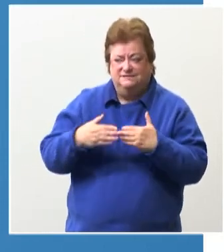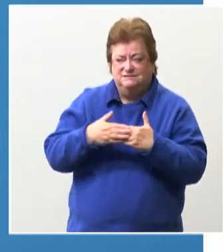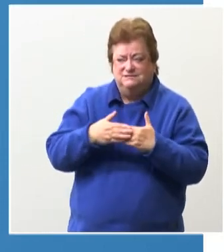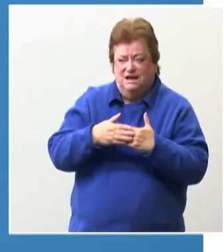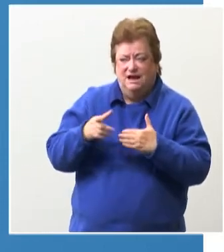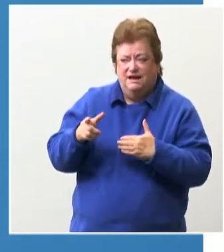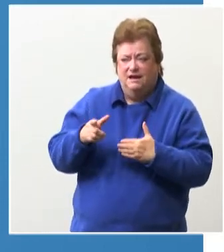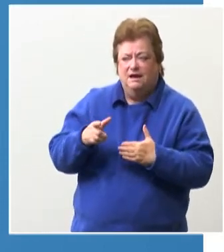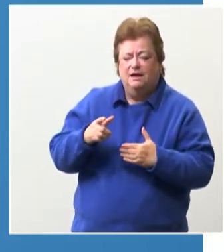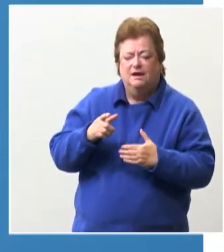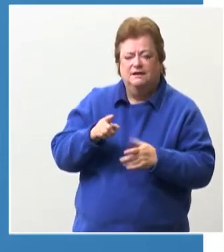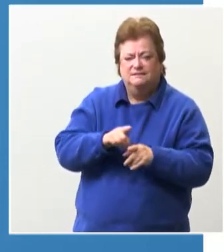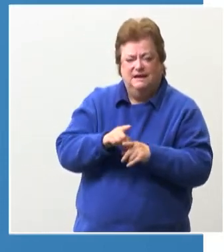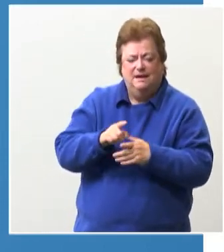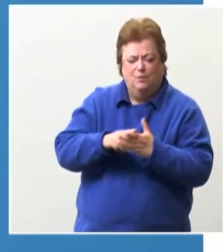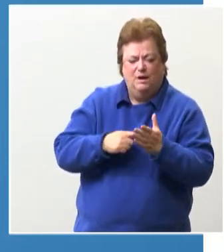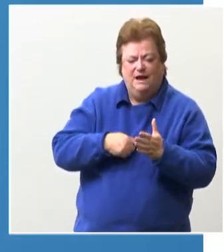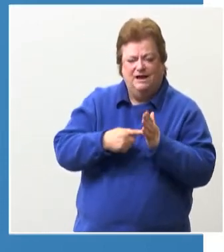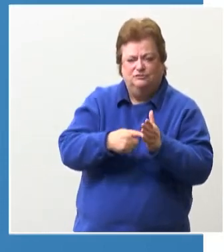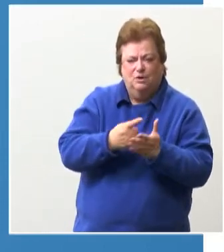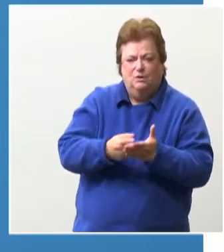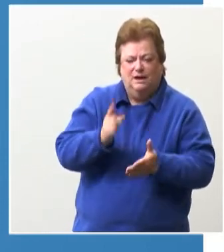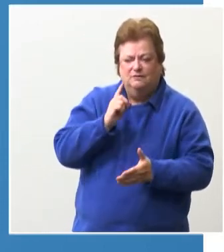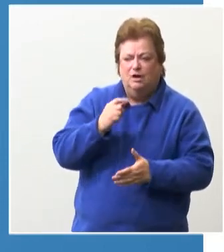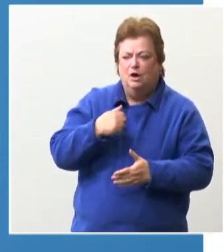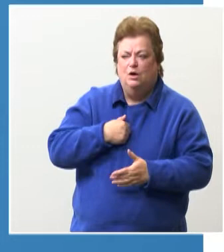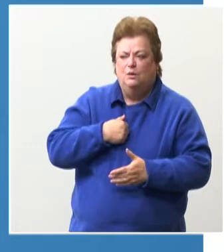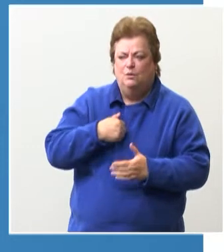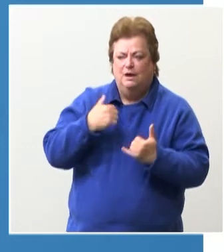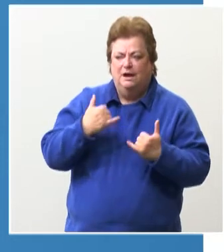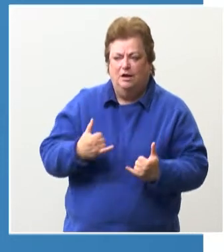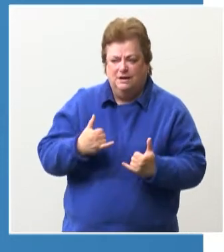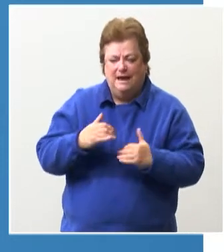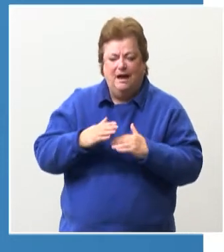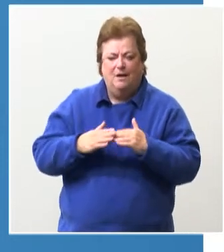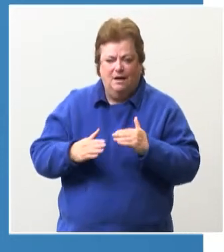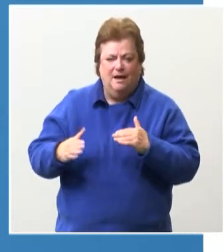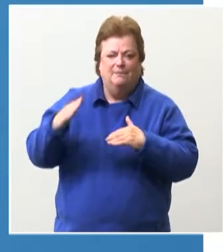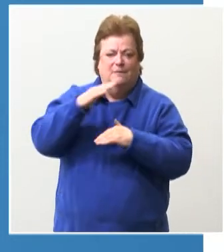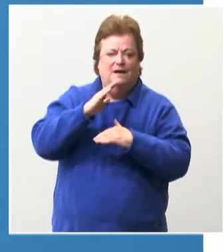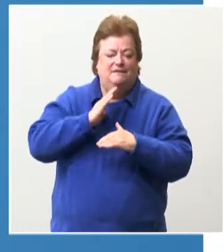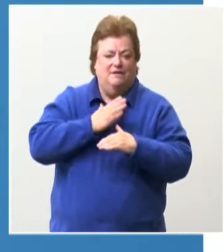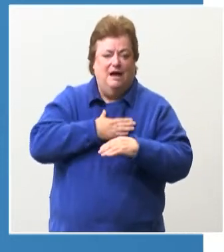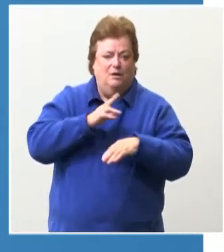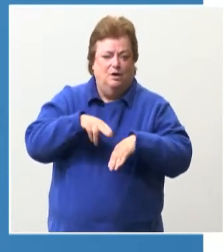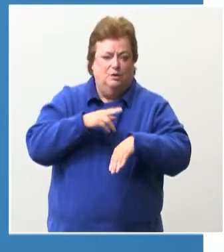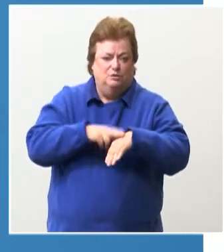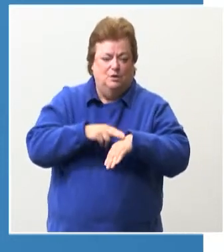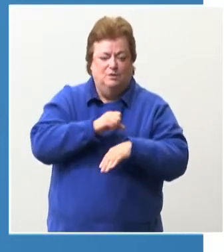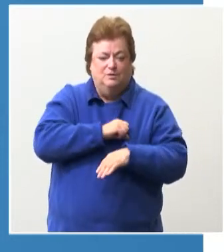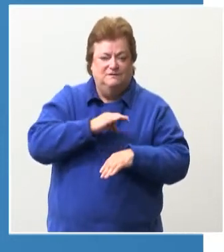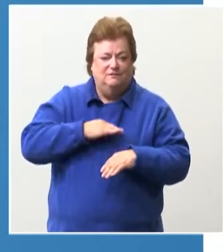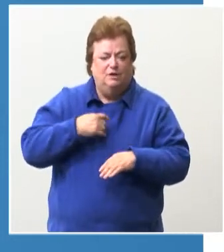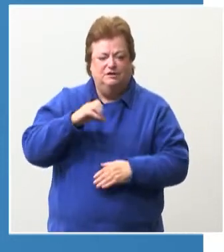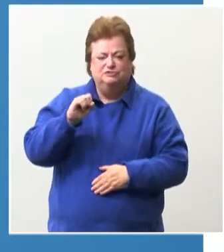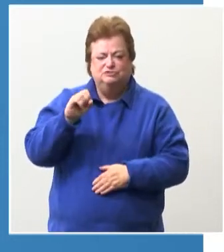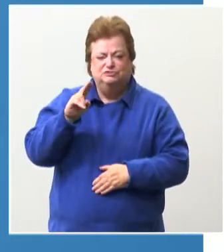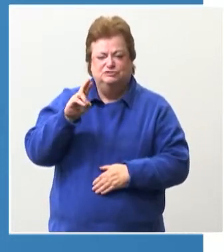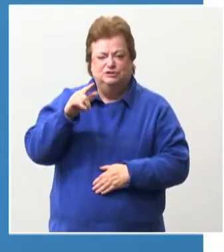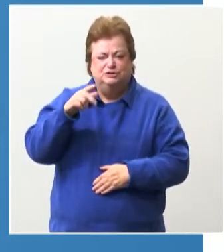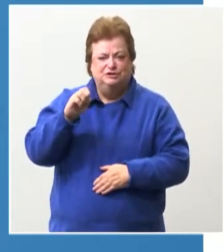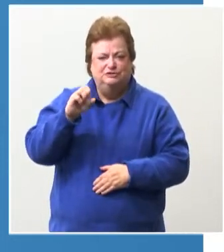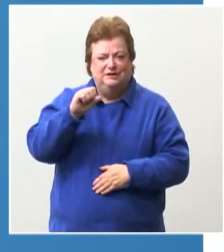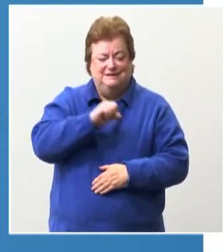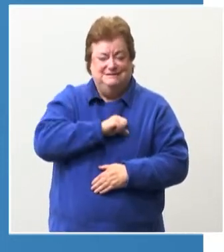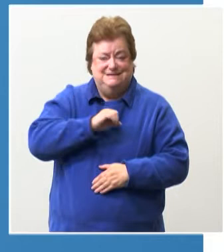showed last week, that we are continuing above our normal staffing. We are in surge staffing, which means we're doing all